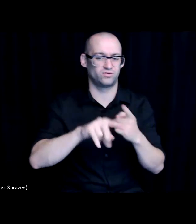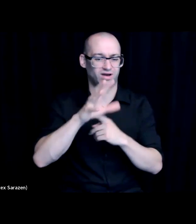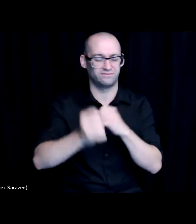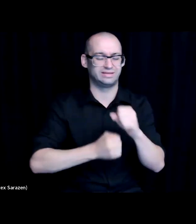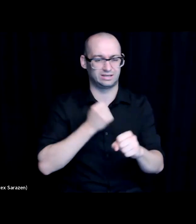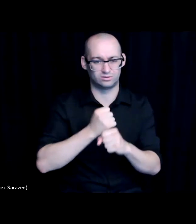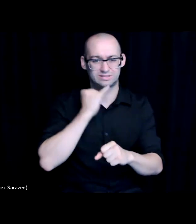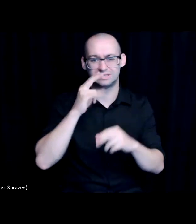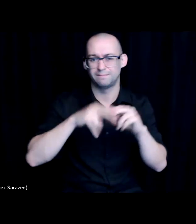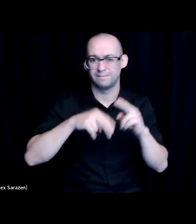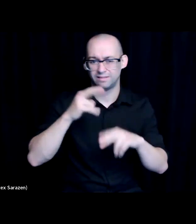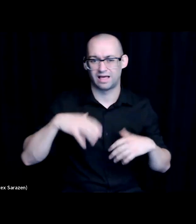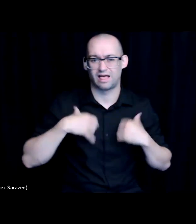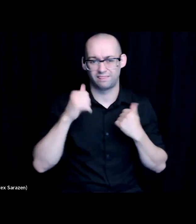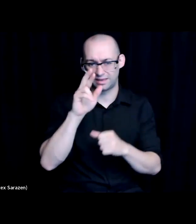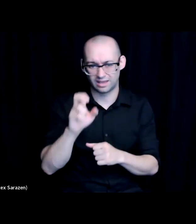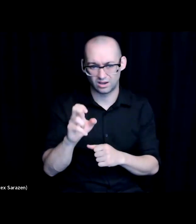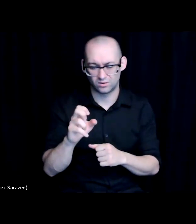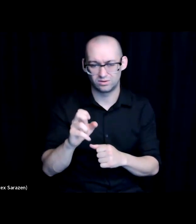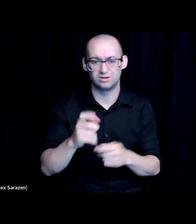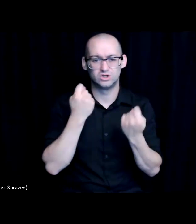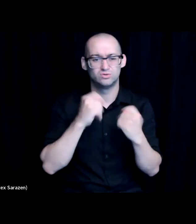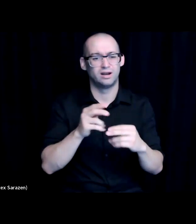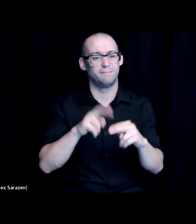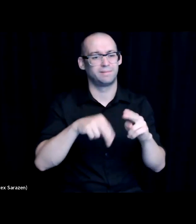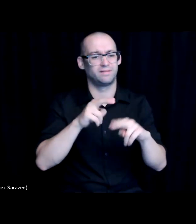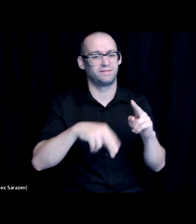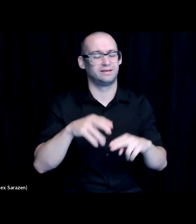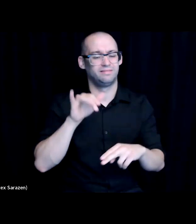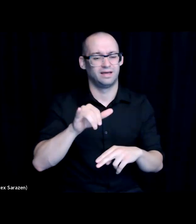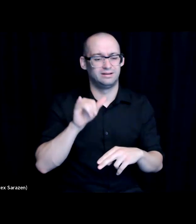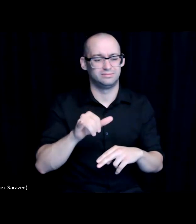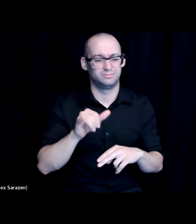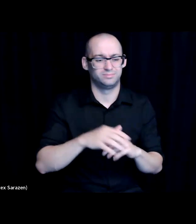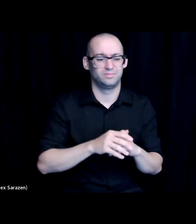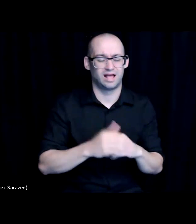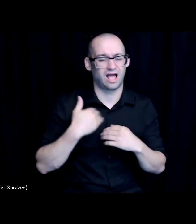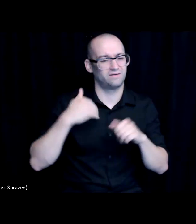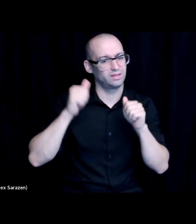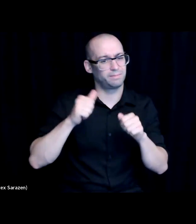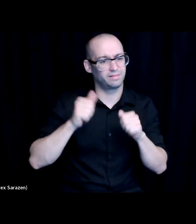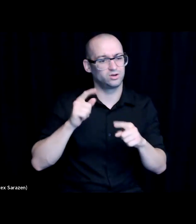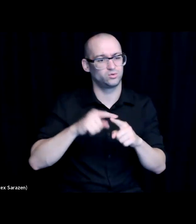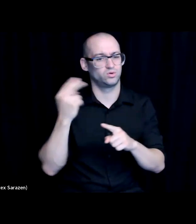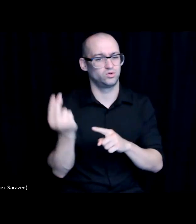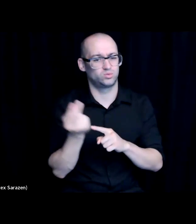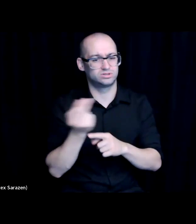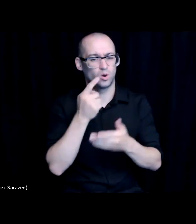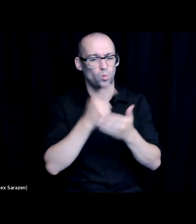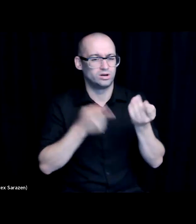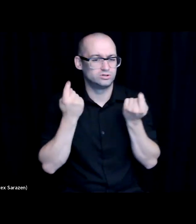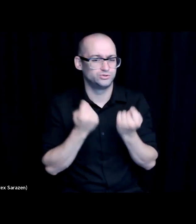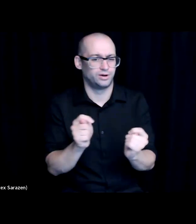healthcare and make sure that those outlying areas have the ability, utilizing what we're trying to get is